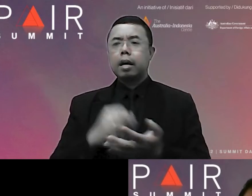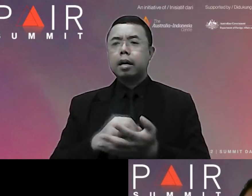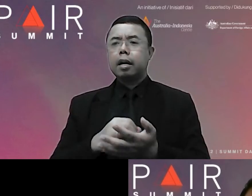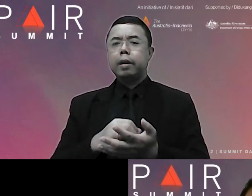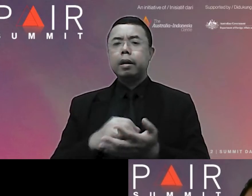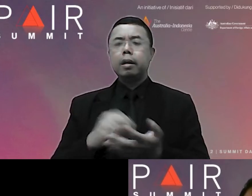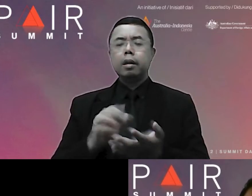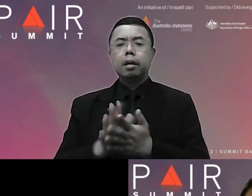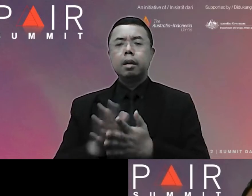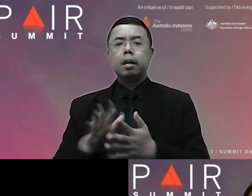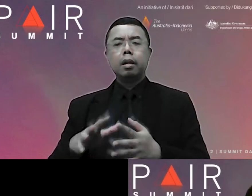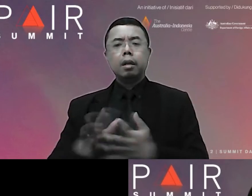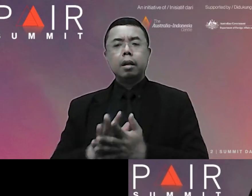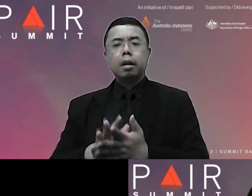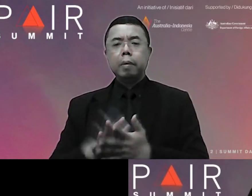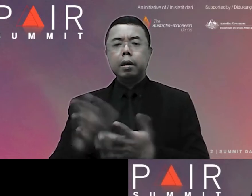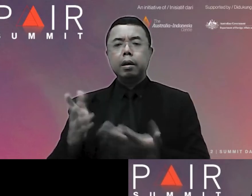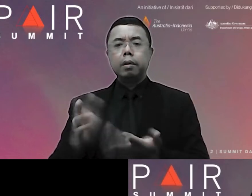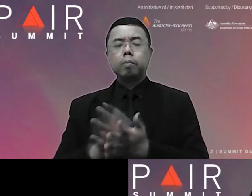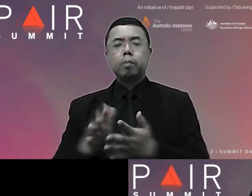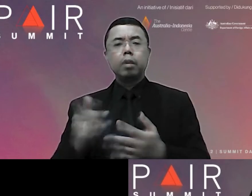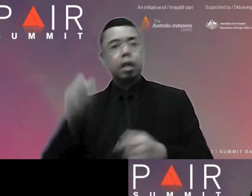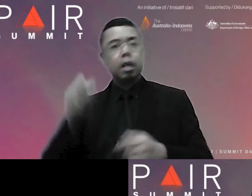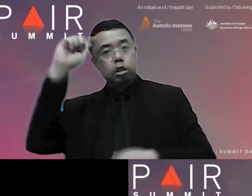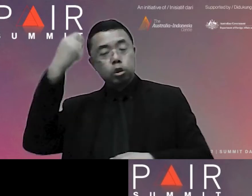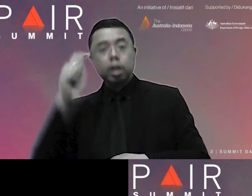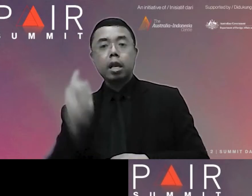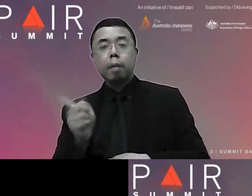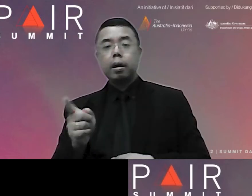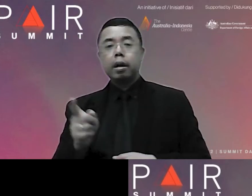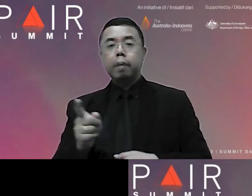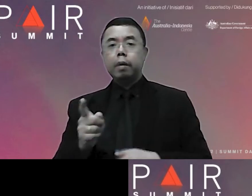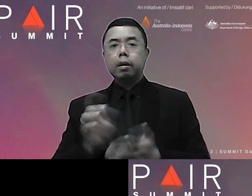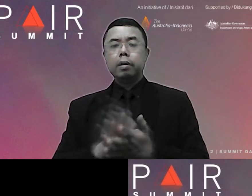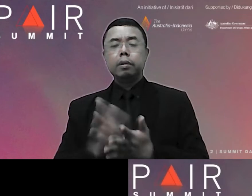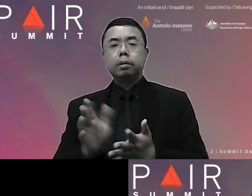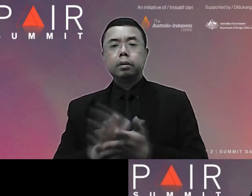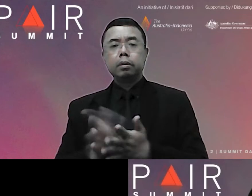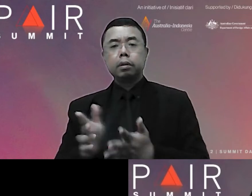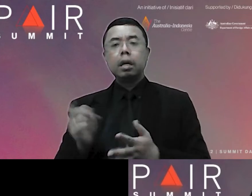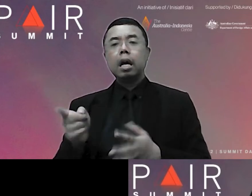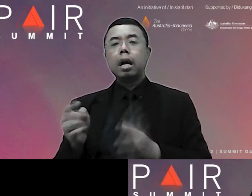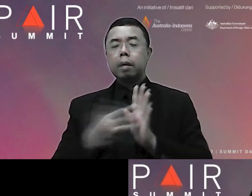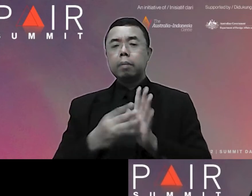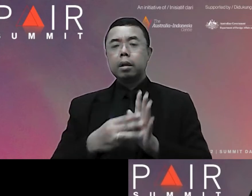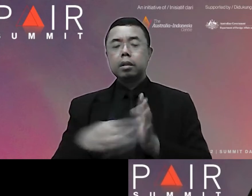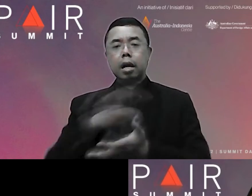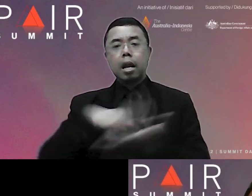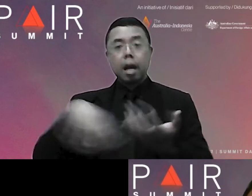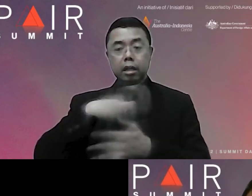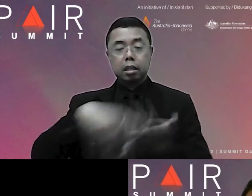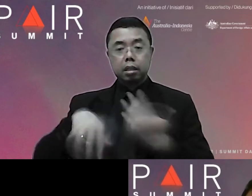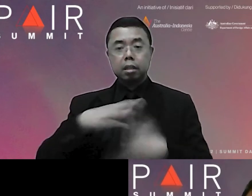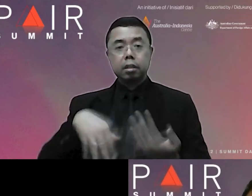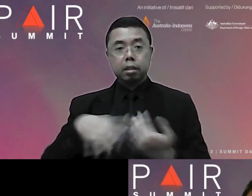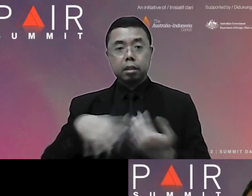rapidly. While in Jakarta, actually, it's quite different. What we call the government structure. They have